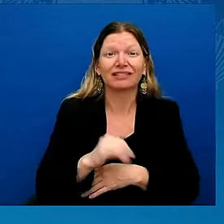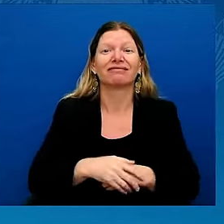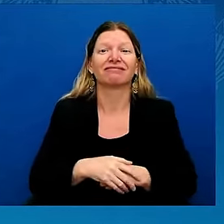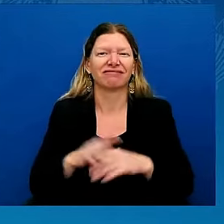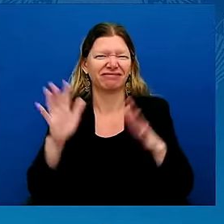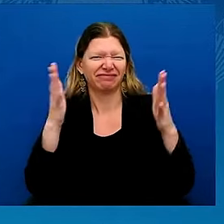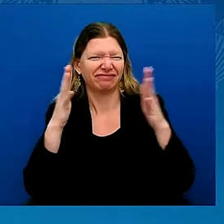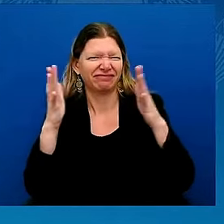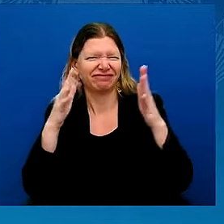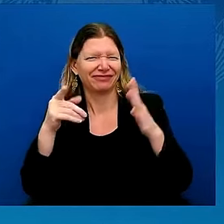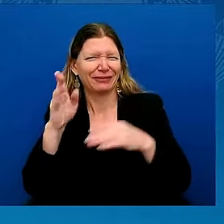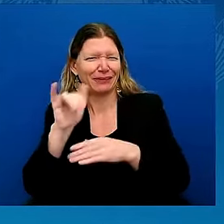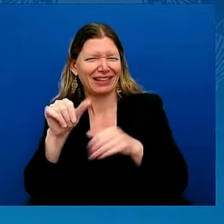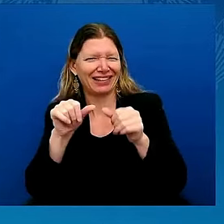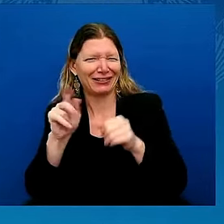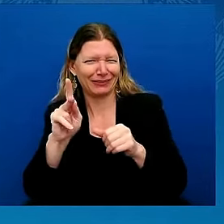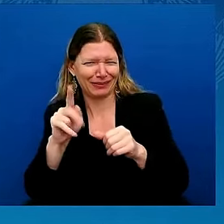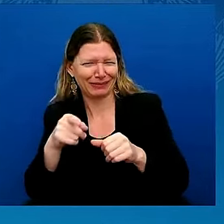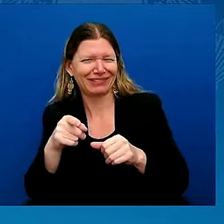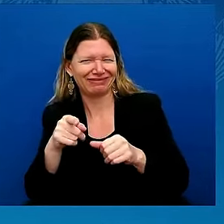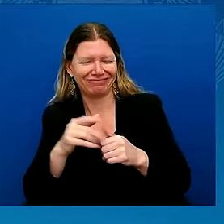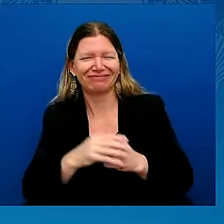106.1 KML.